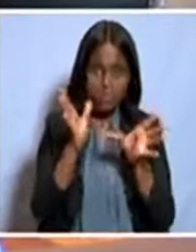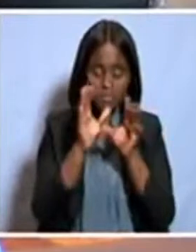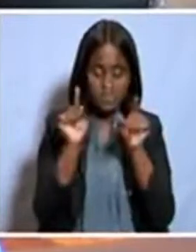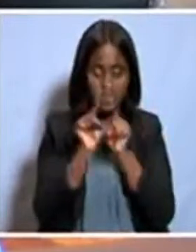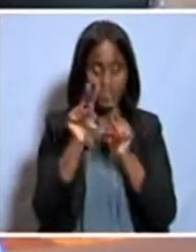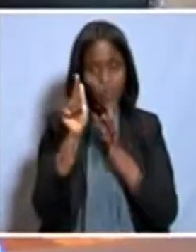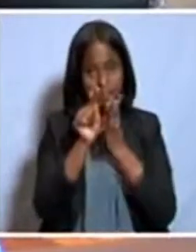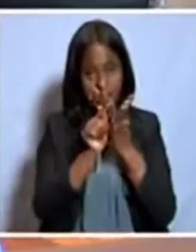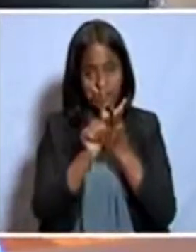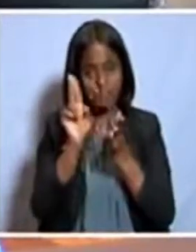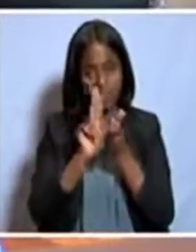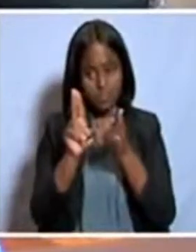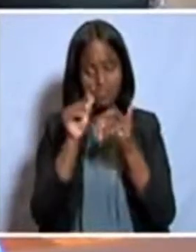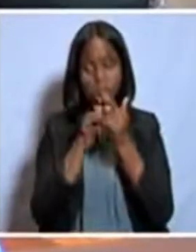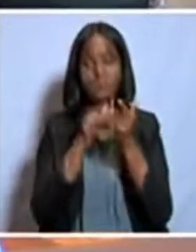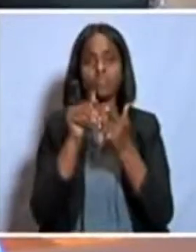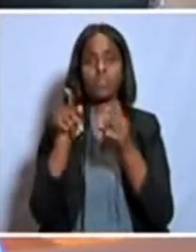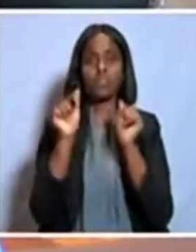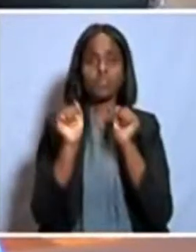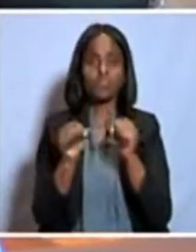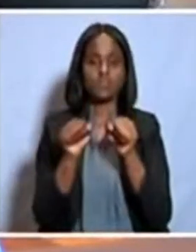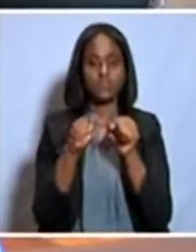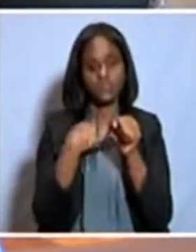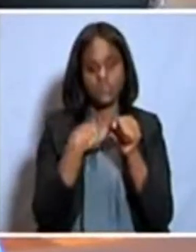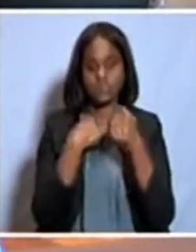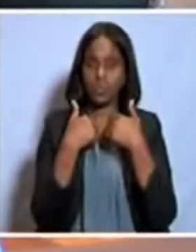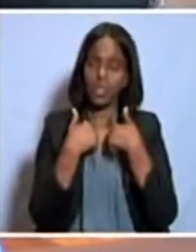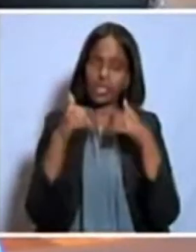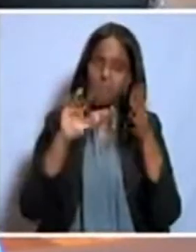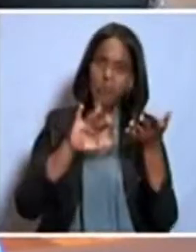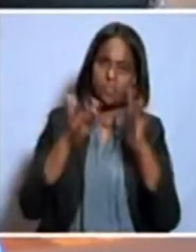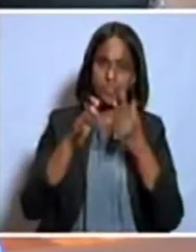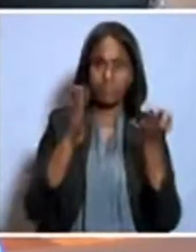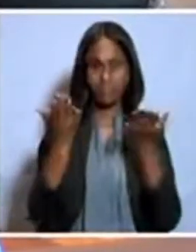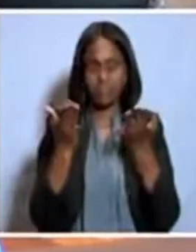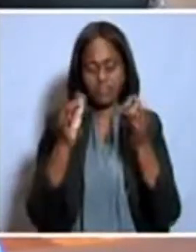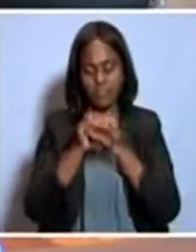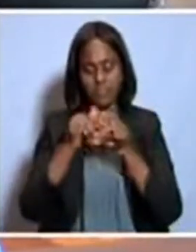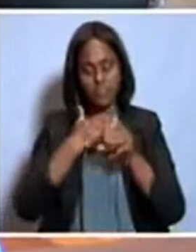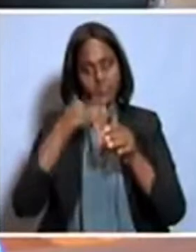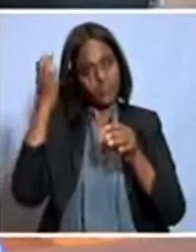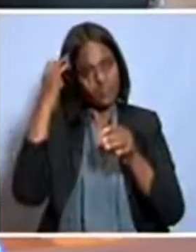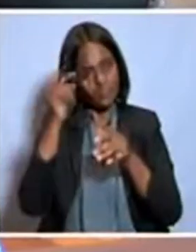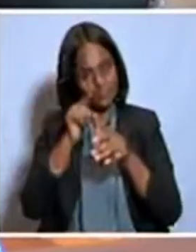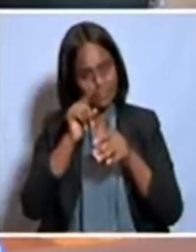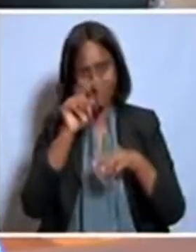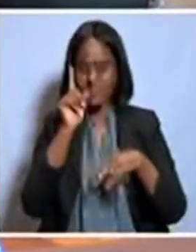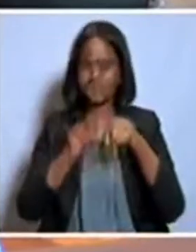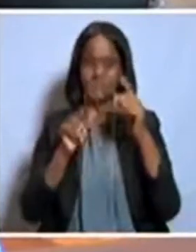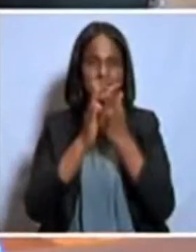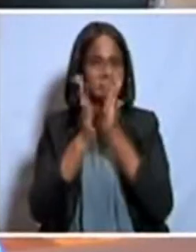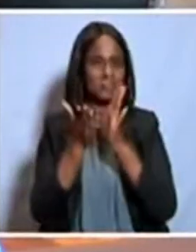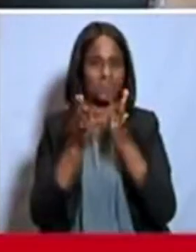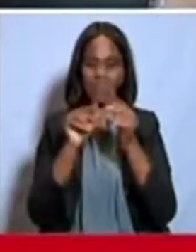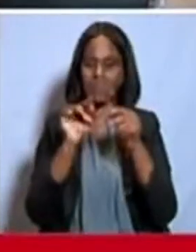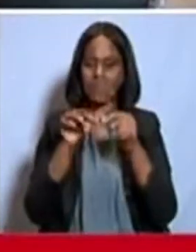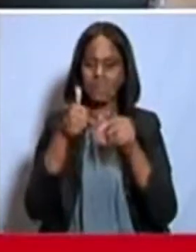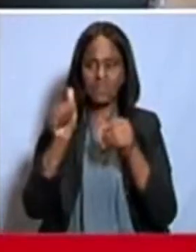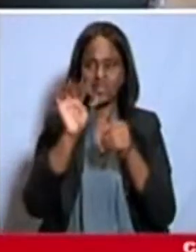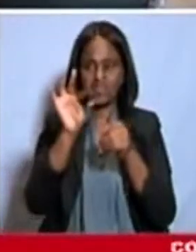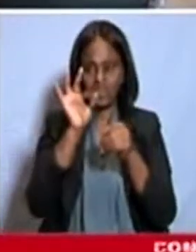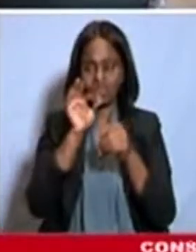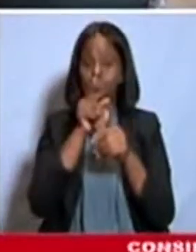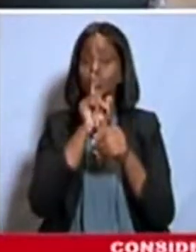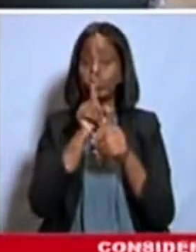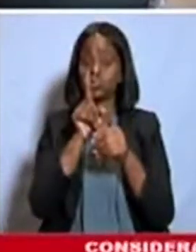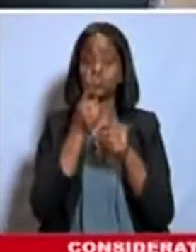can be used against you. I have no doubt in my mind, however, that this will not be necessary, as you will choose to be factual